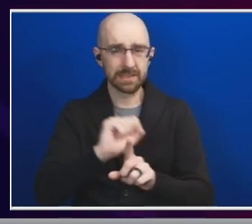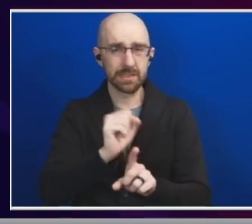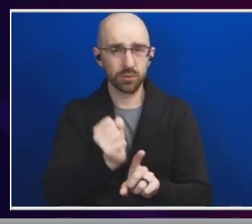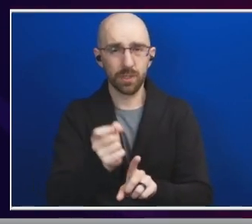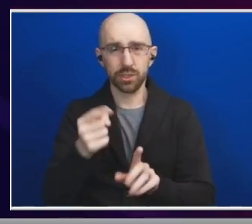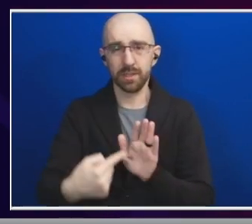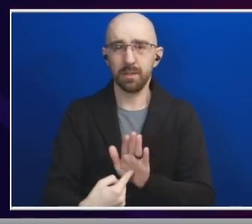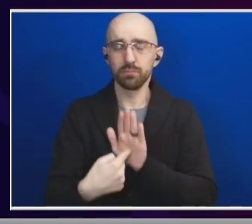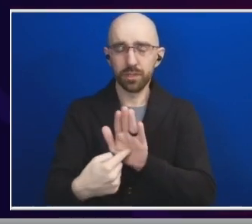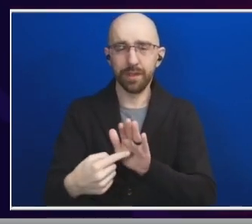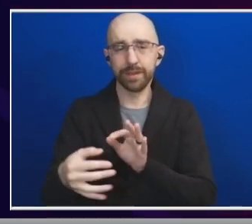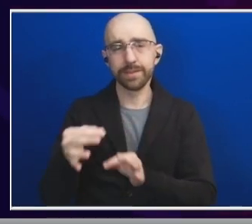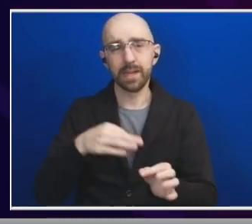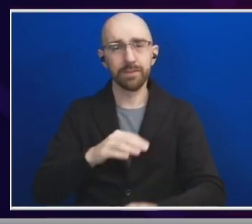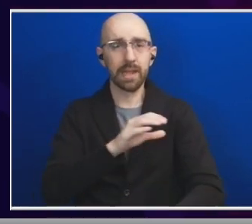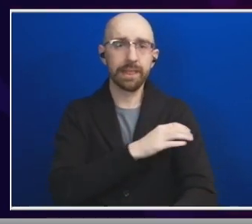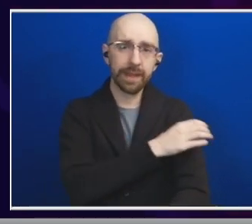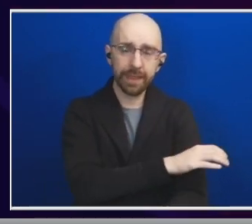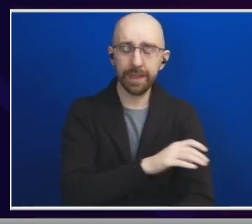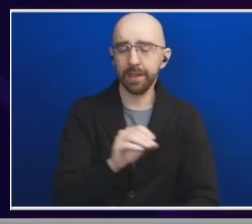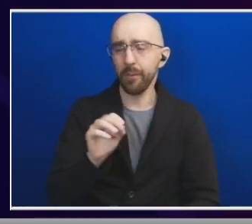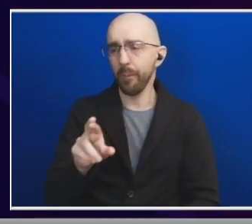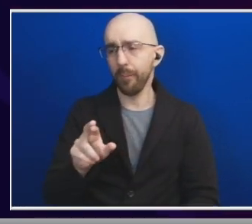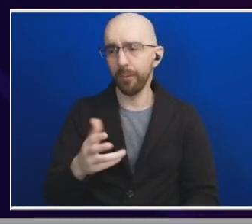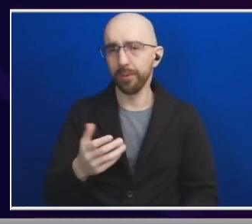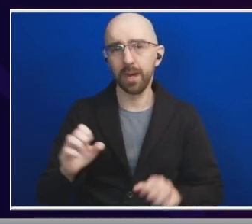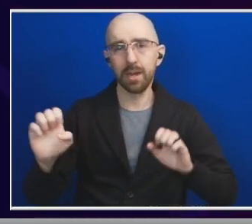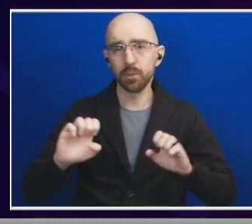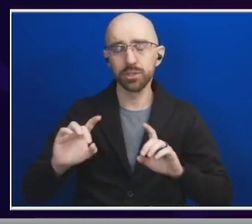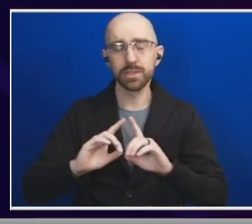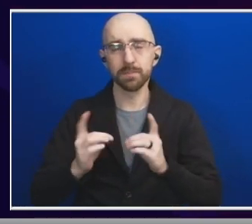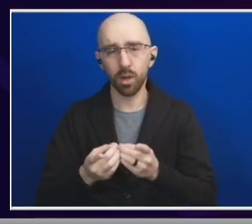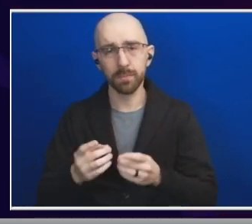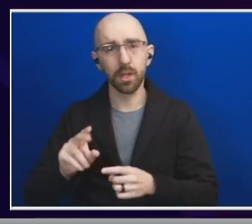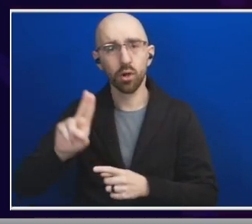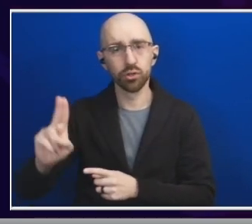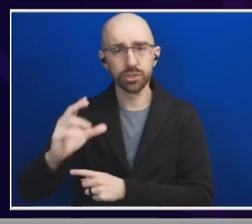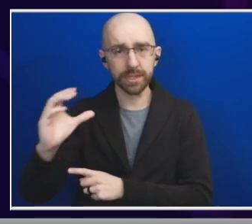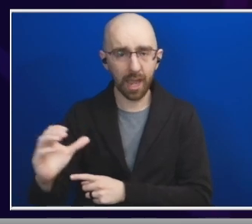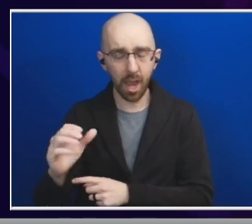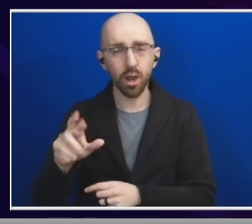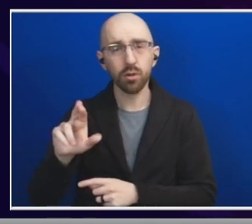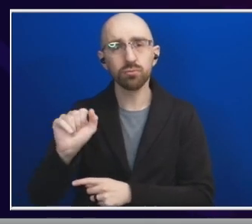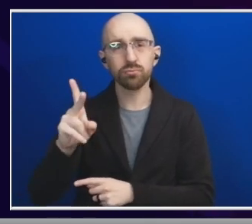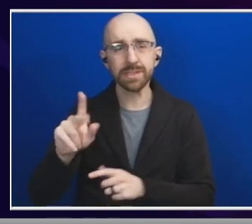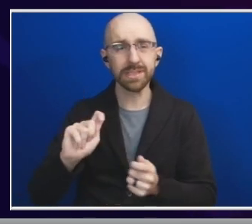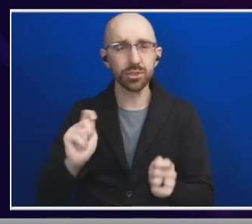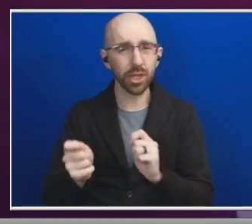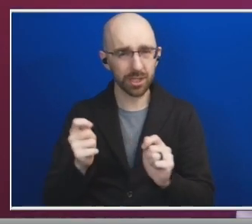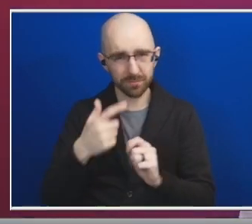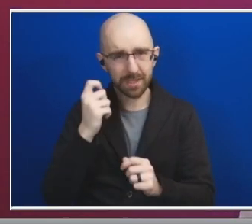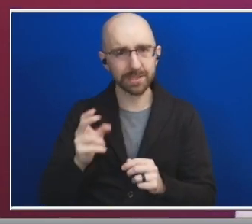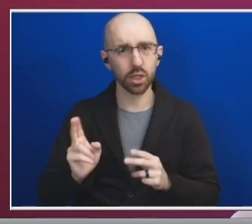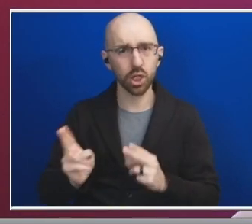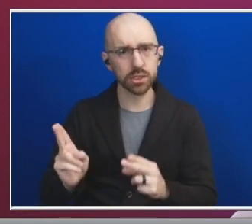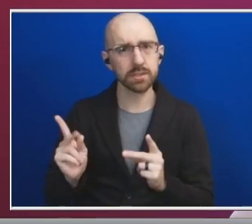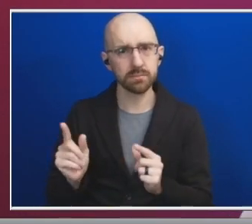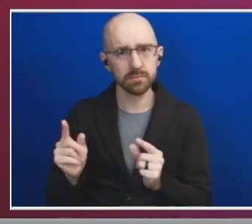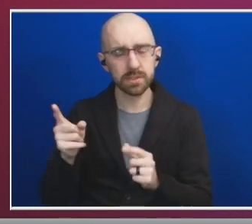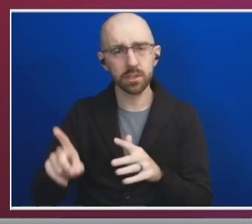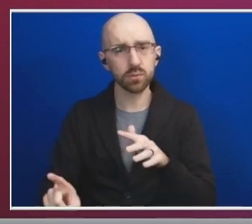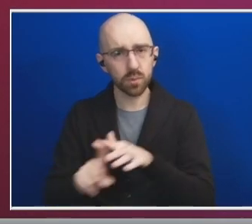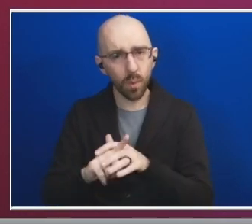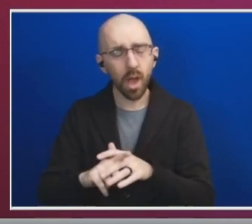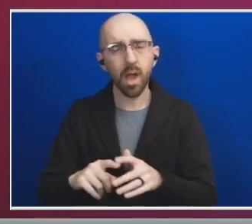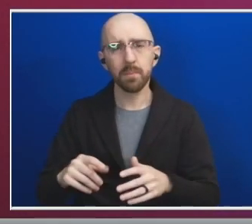clinic versus your emergency department urgent care, the risk changes because of the urgency they show up or how much it matters to them that they're